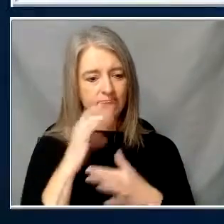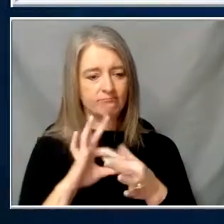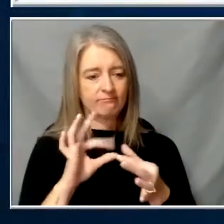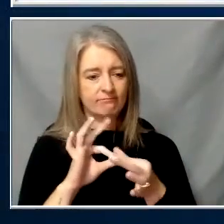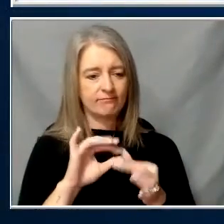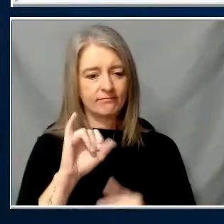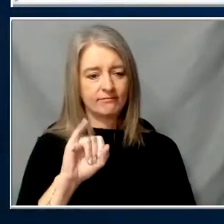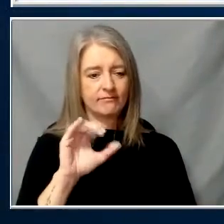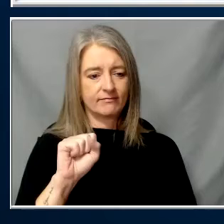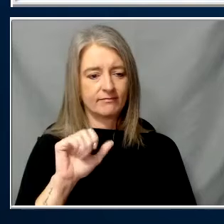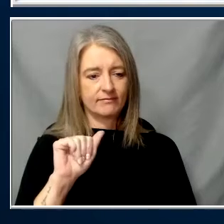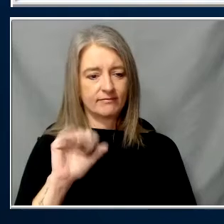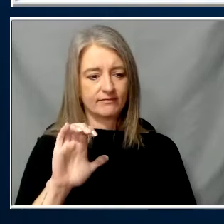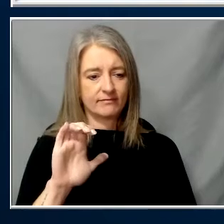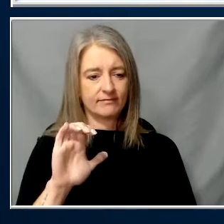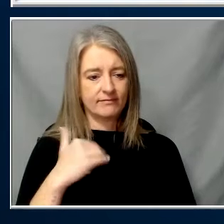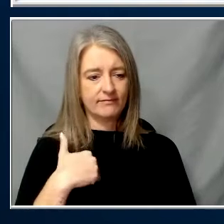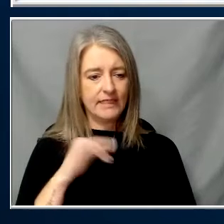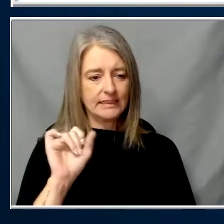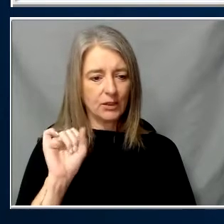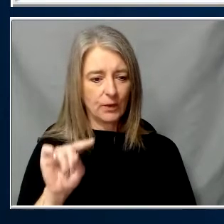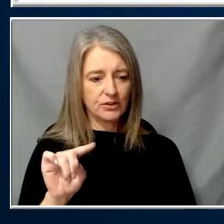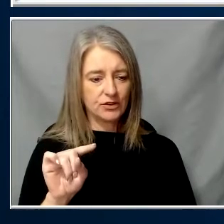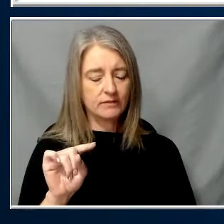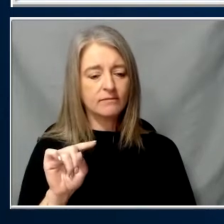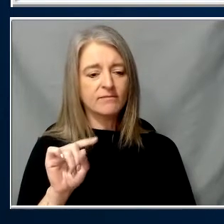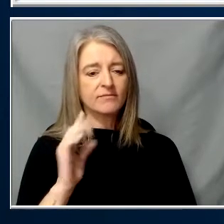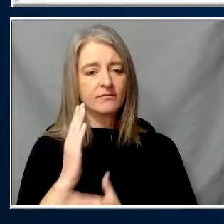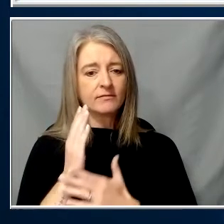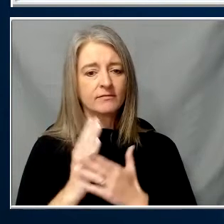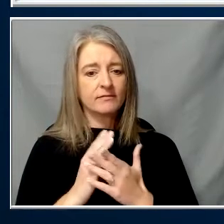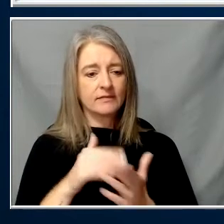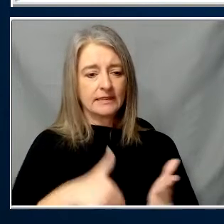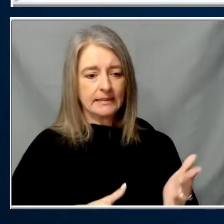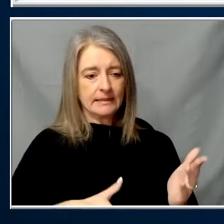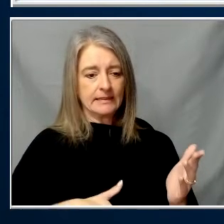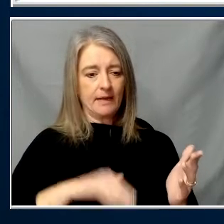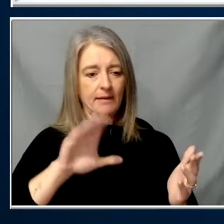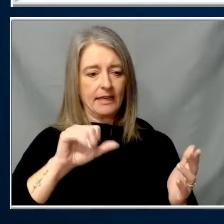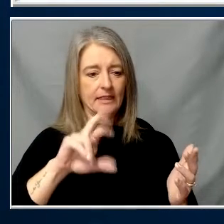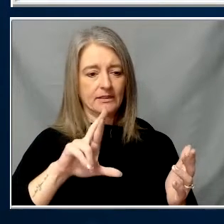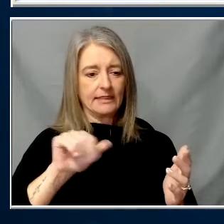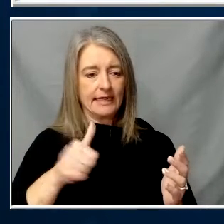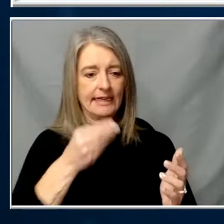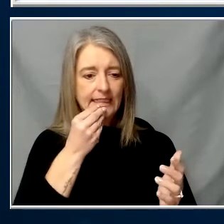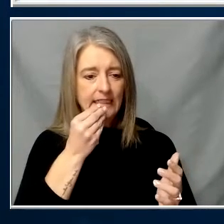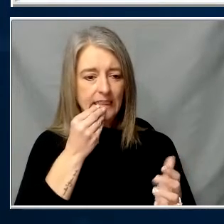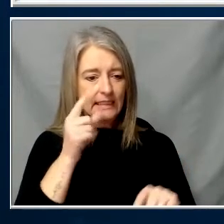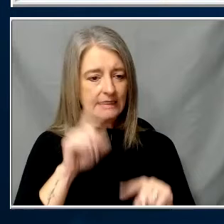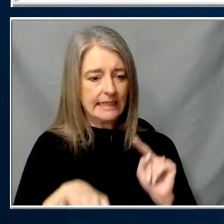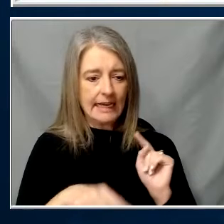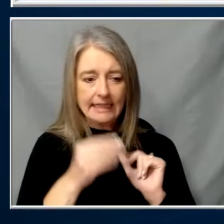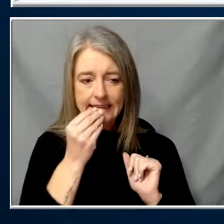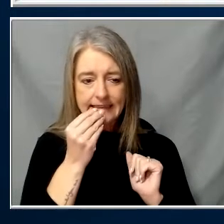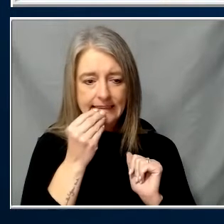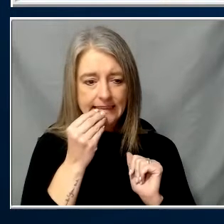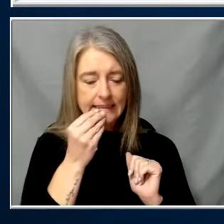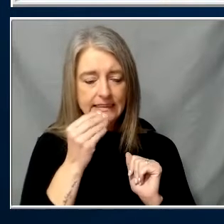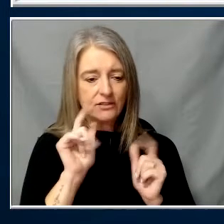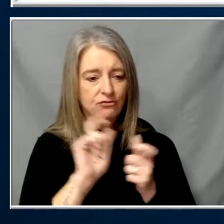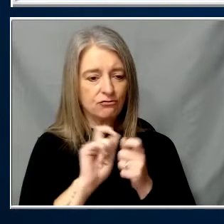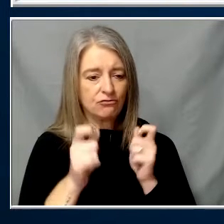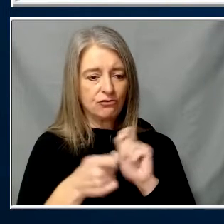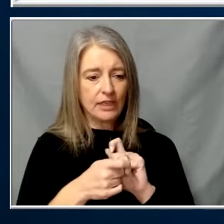question for you. This is interesting, Austin. You had stomach cancer, so are there any foods that you can't eat, or has it changed